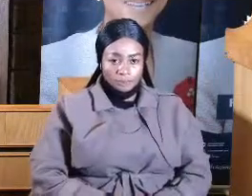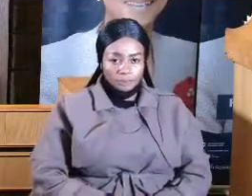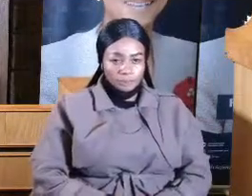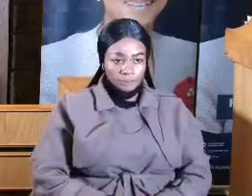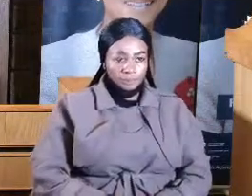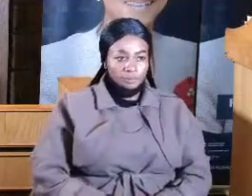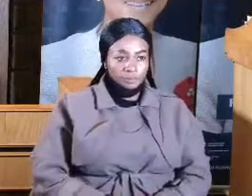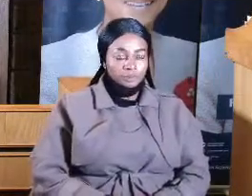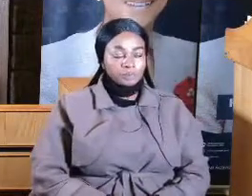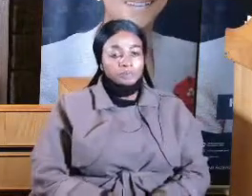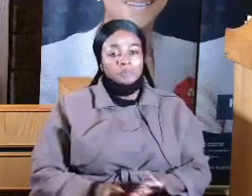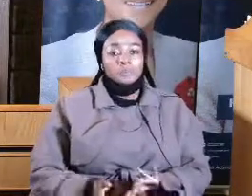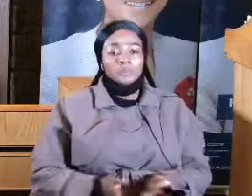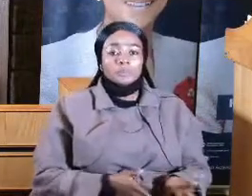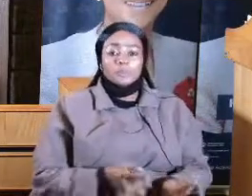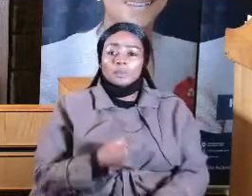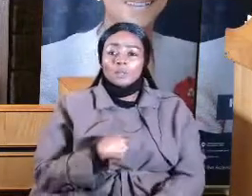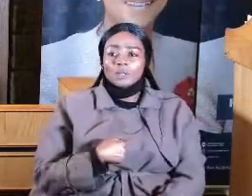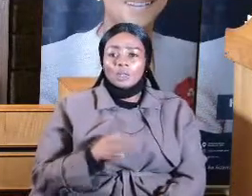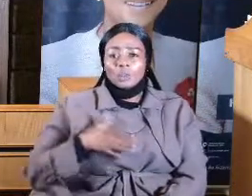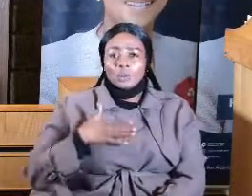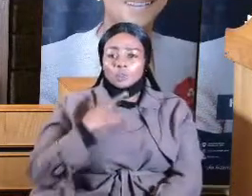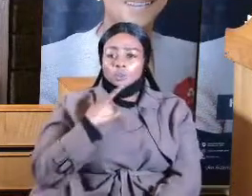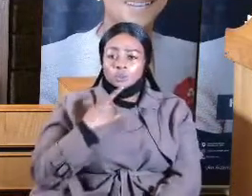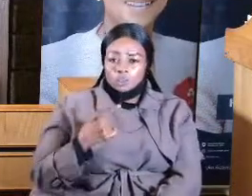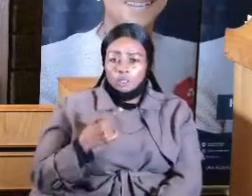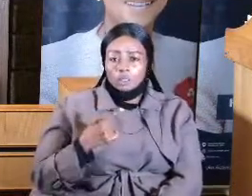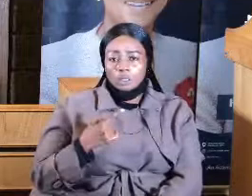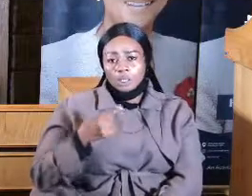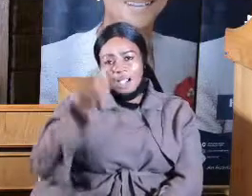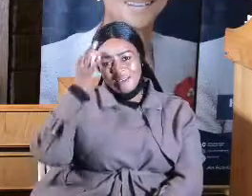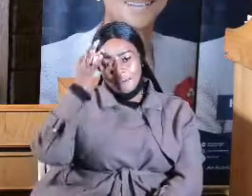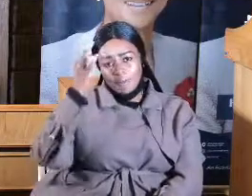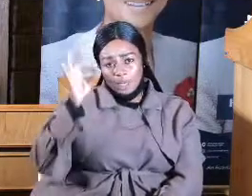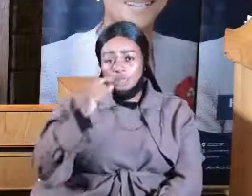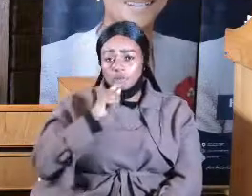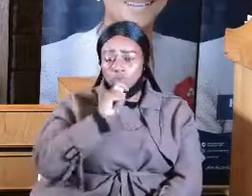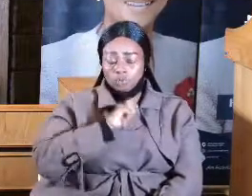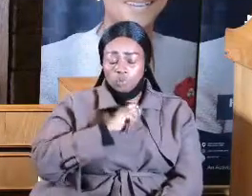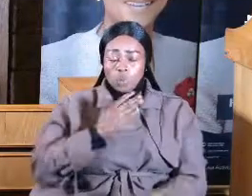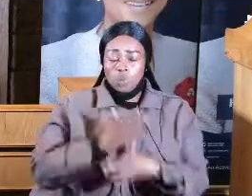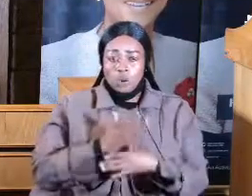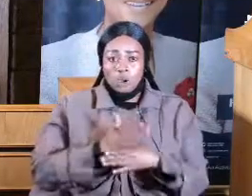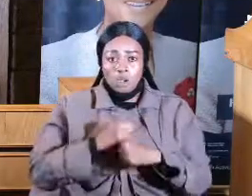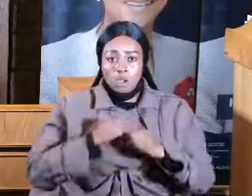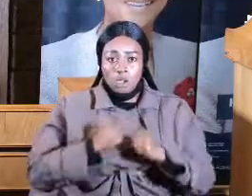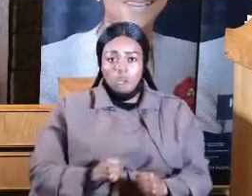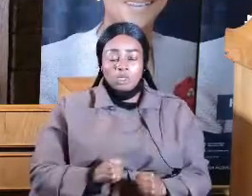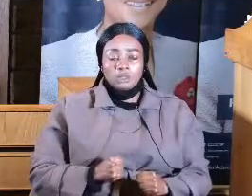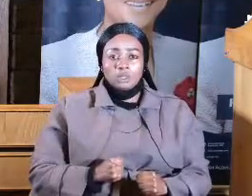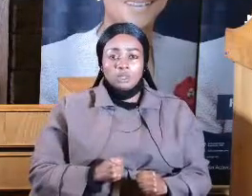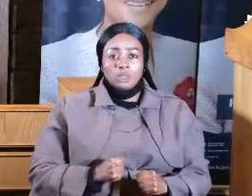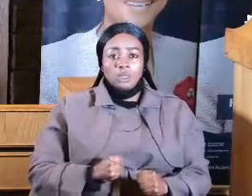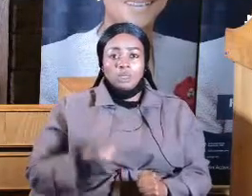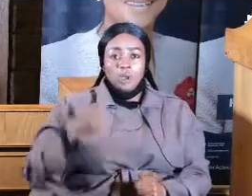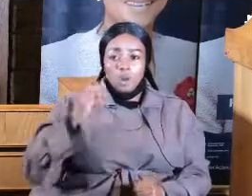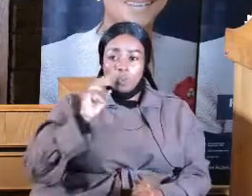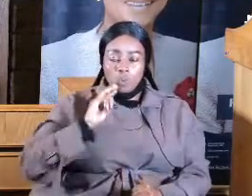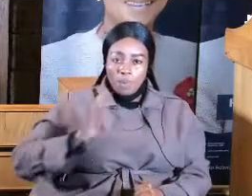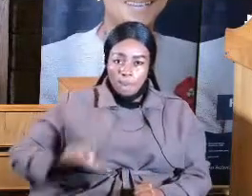I like to say our government is working very hard to fight gender-based